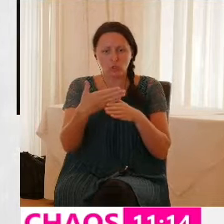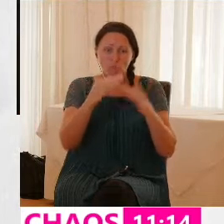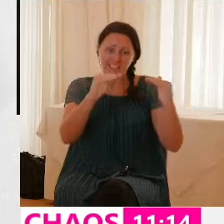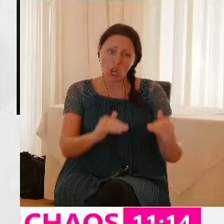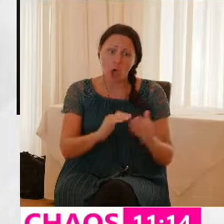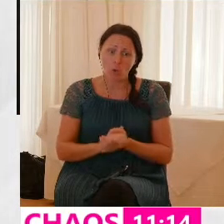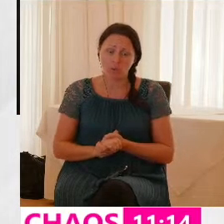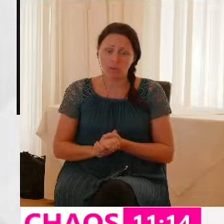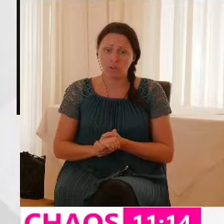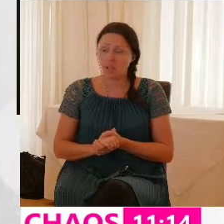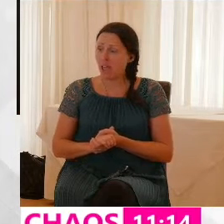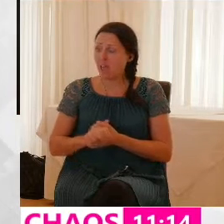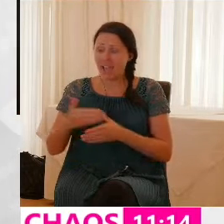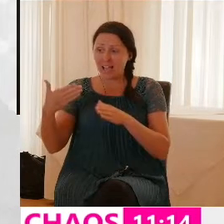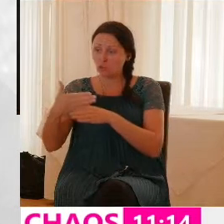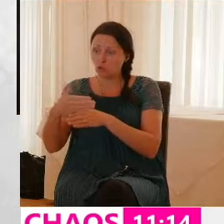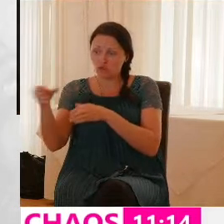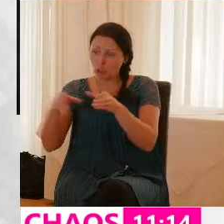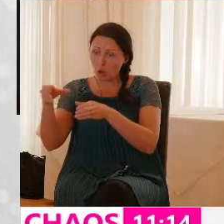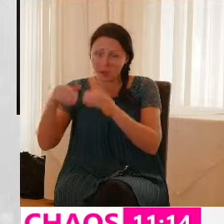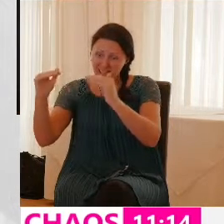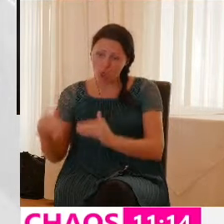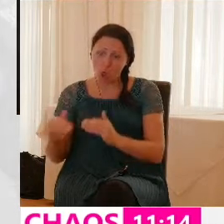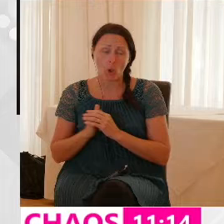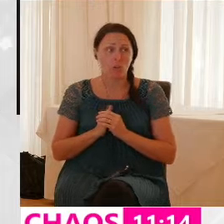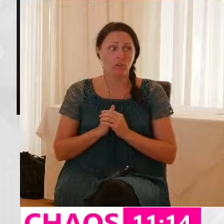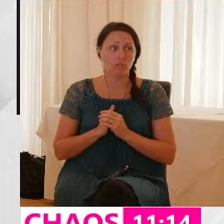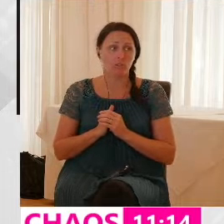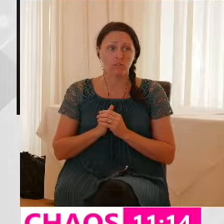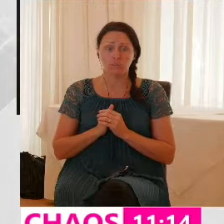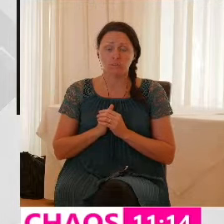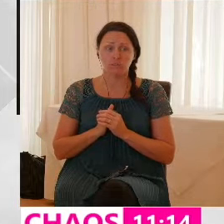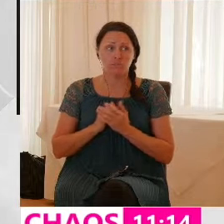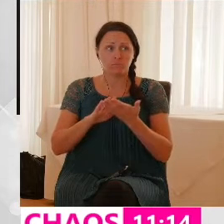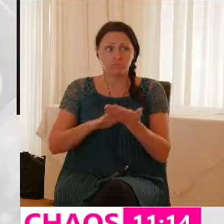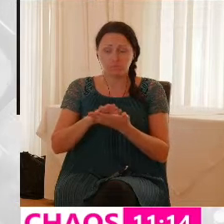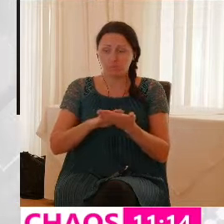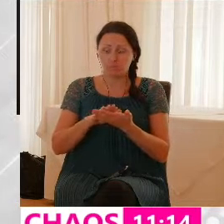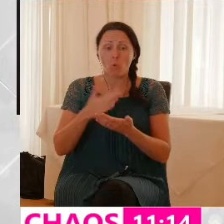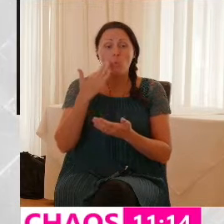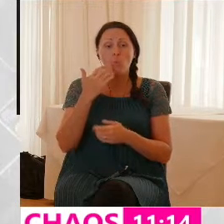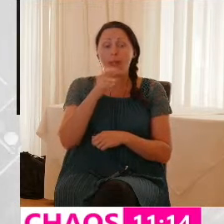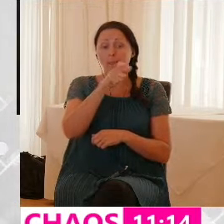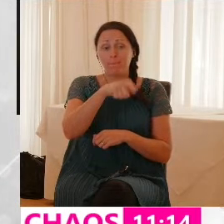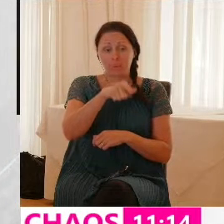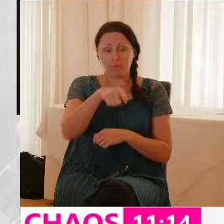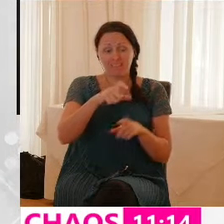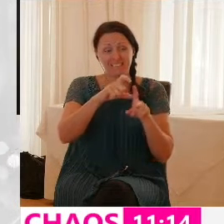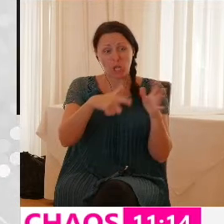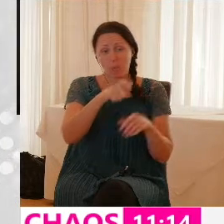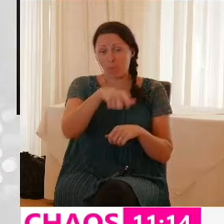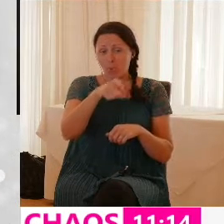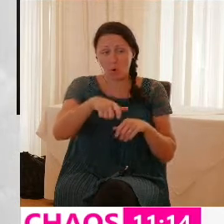people recruitment is low. Do you remember what I told that it leads to? When the disabled people are not applying,